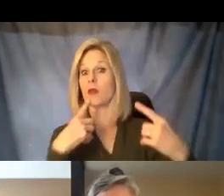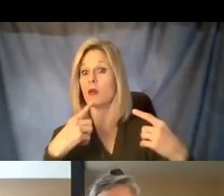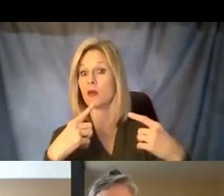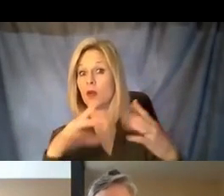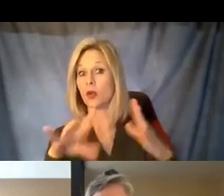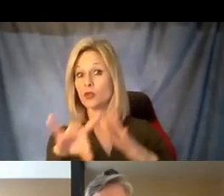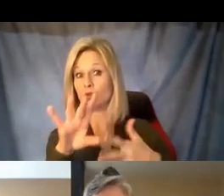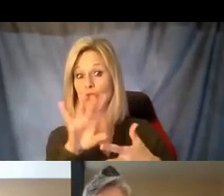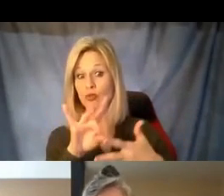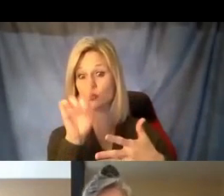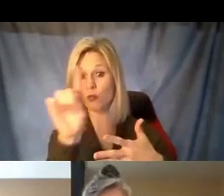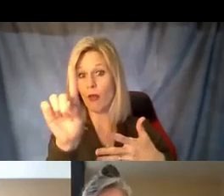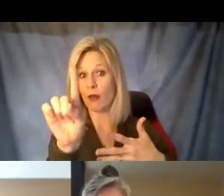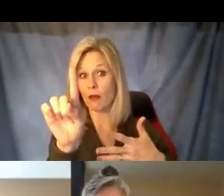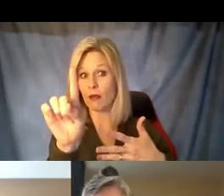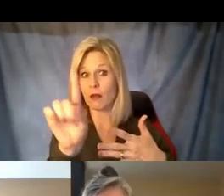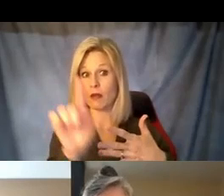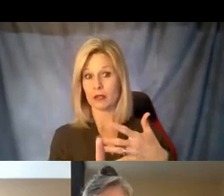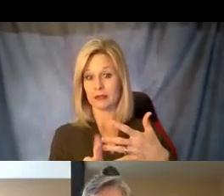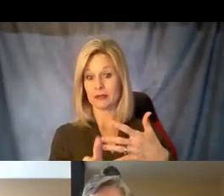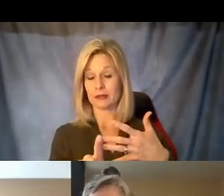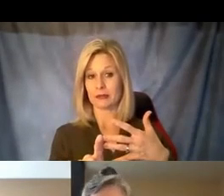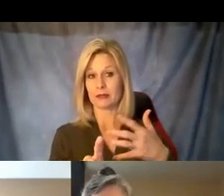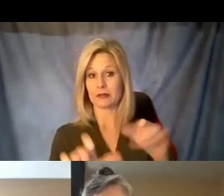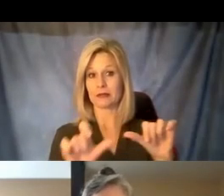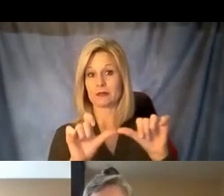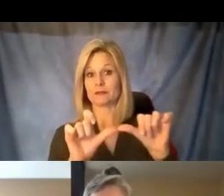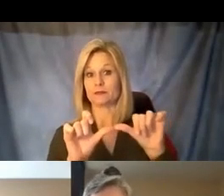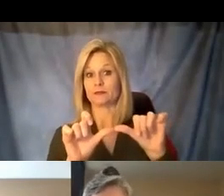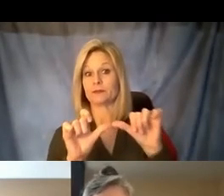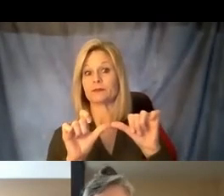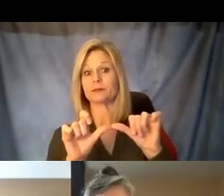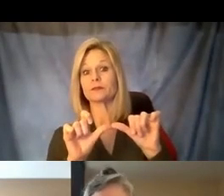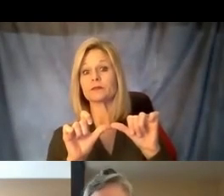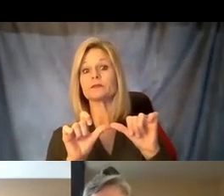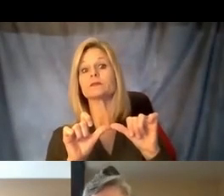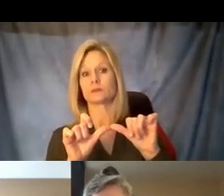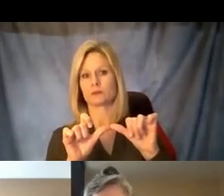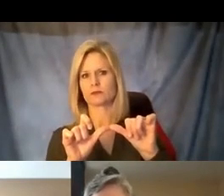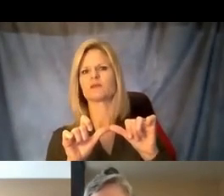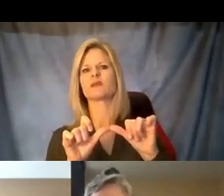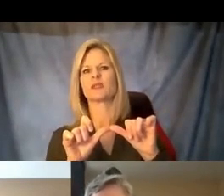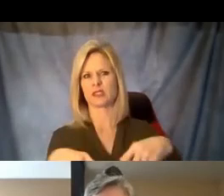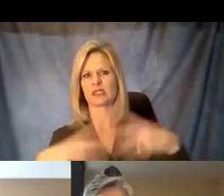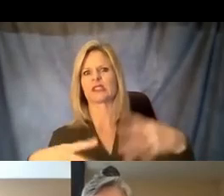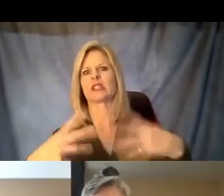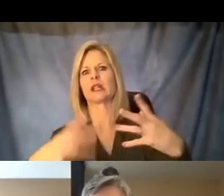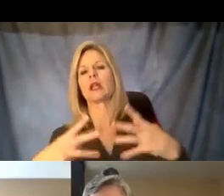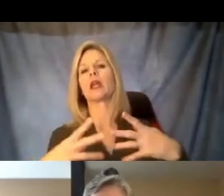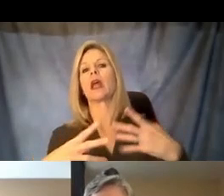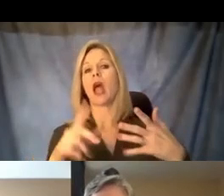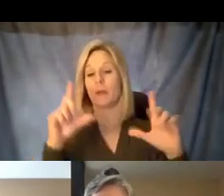one of these and you've got a hand touching. Keep going. Don't regulate it to my speech. Just literally scroll. I'm going to